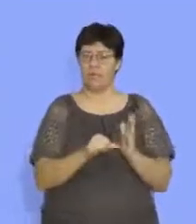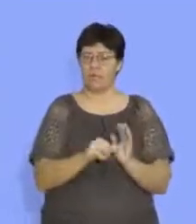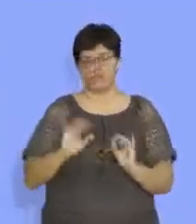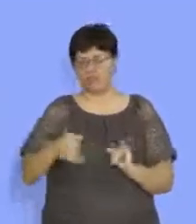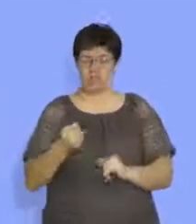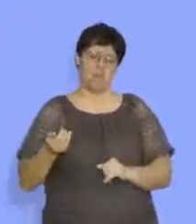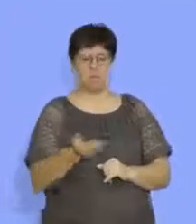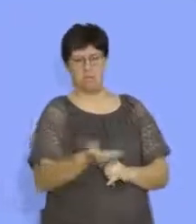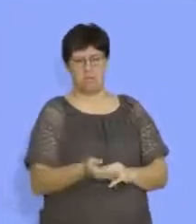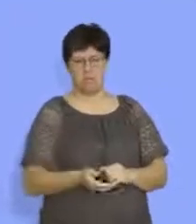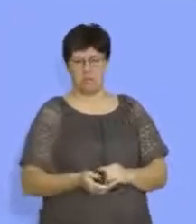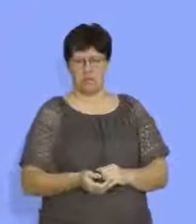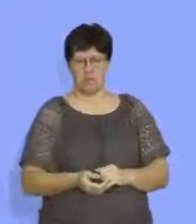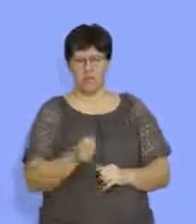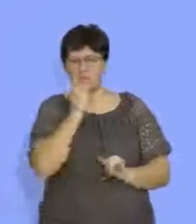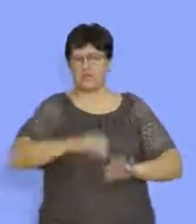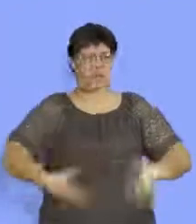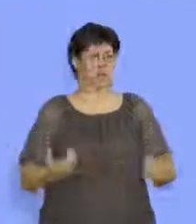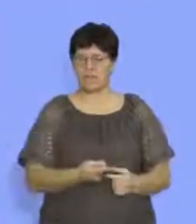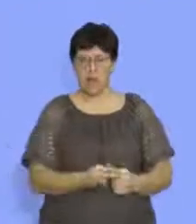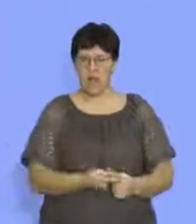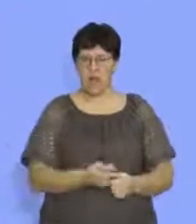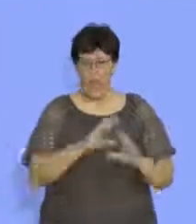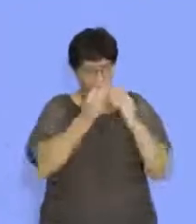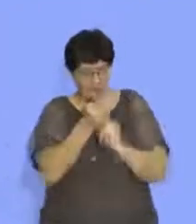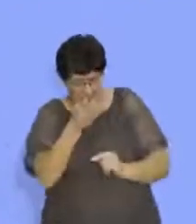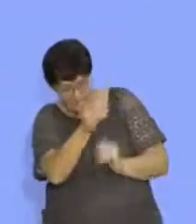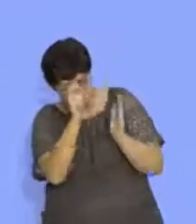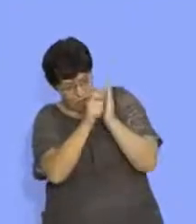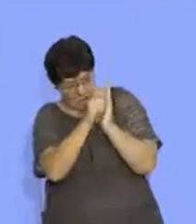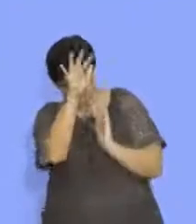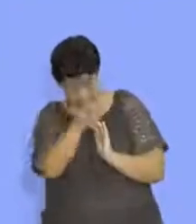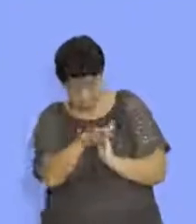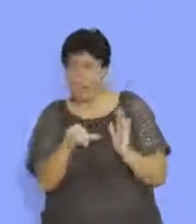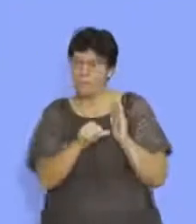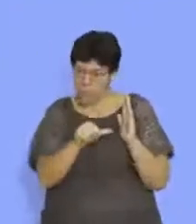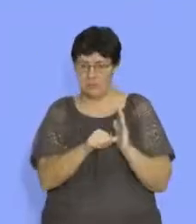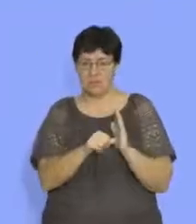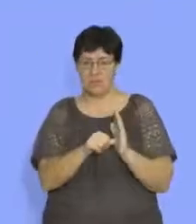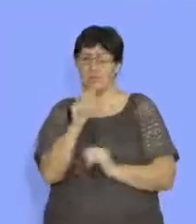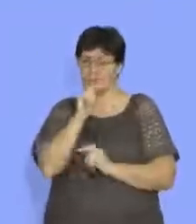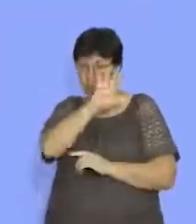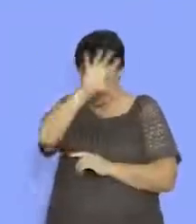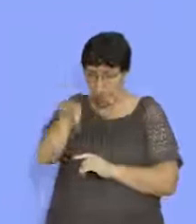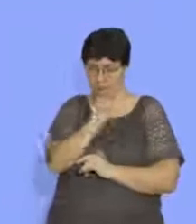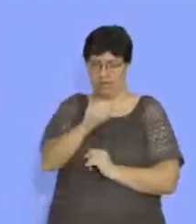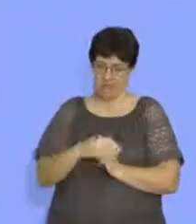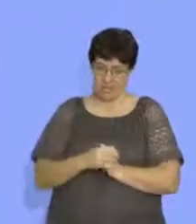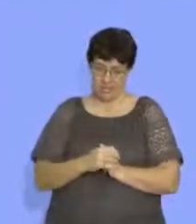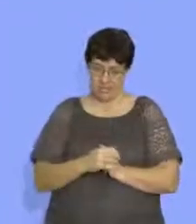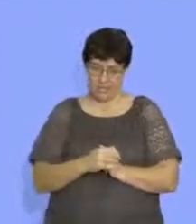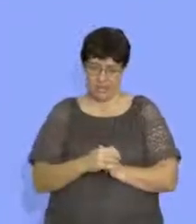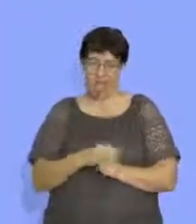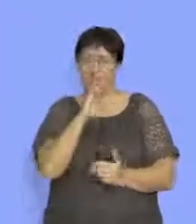a statement that is just useless for you to use. No, everything we write there needs to be